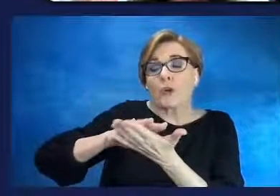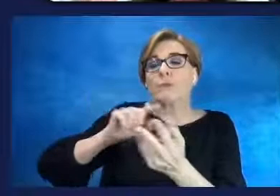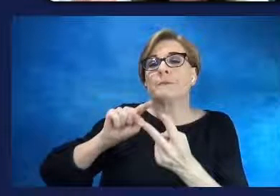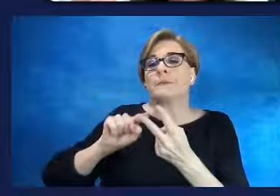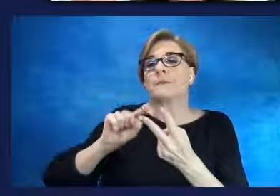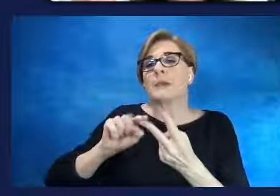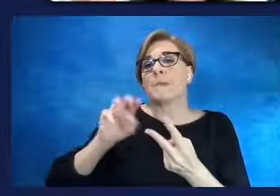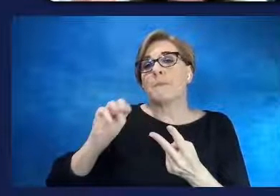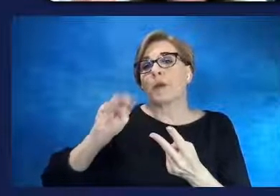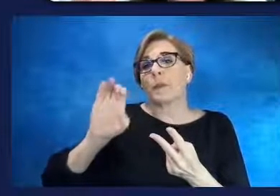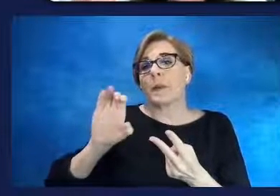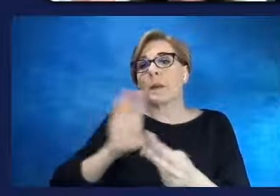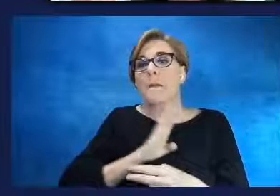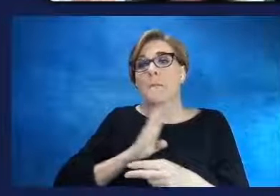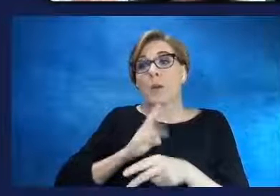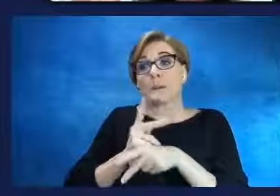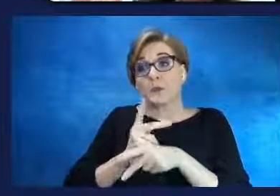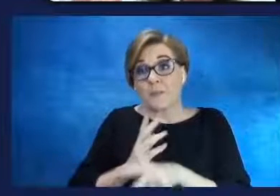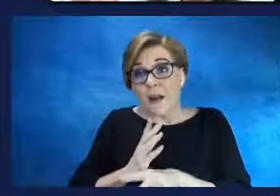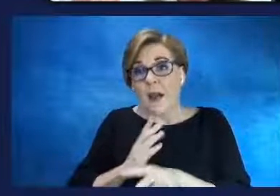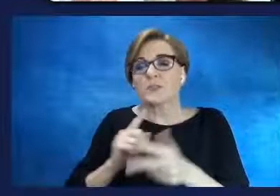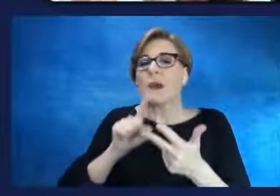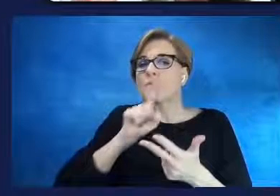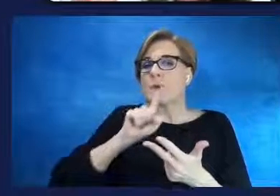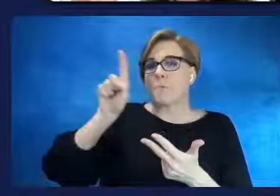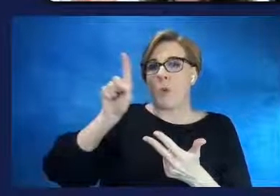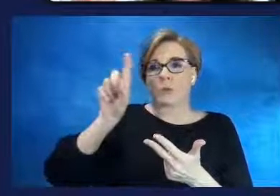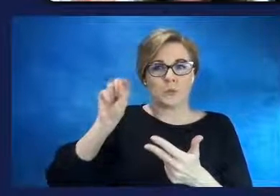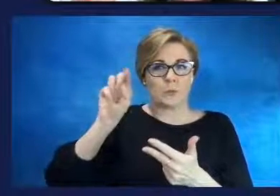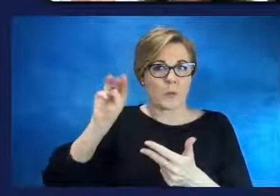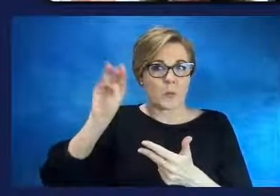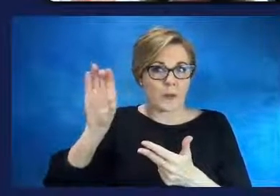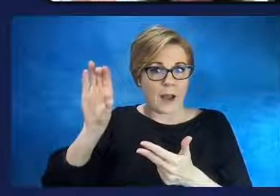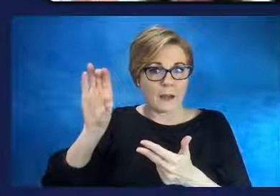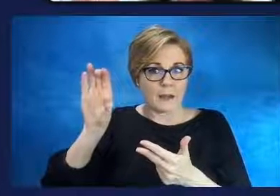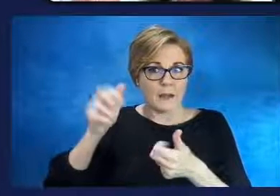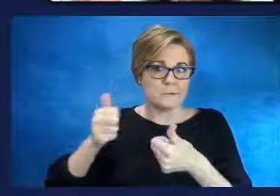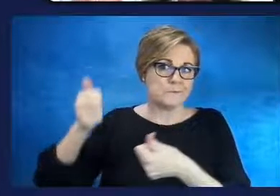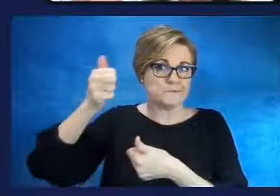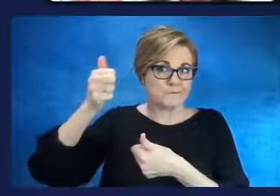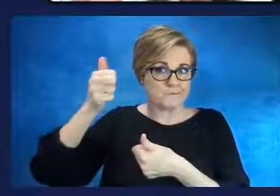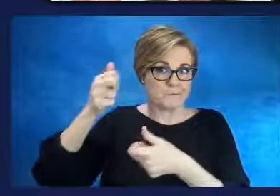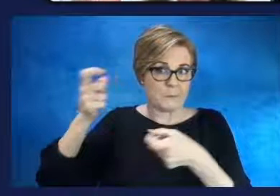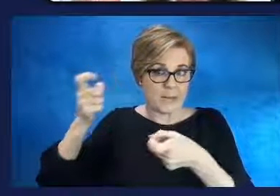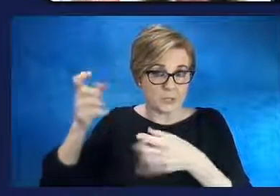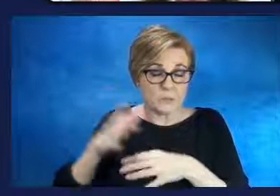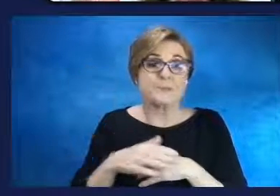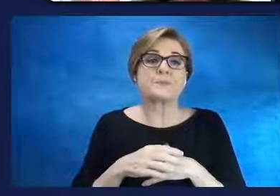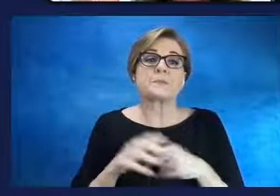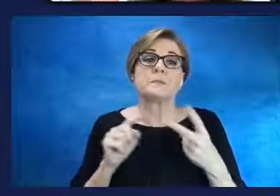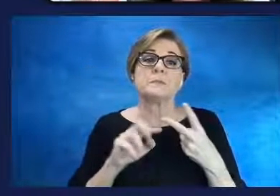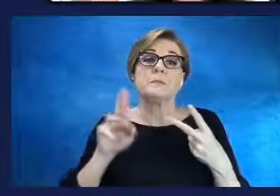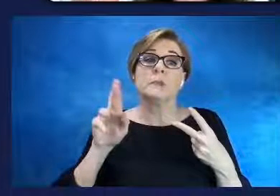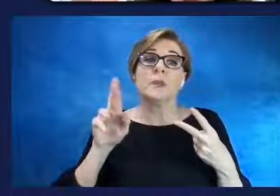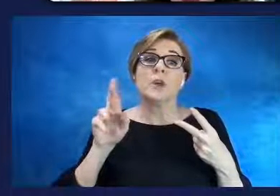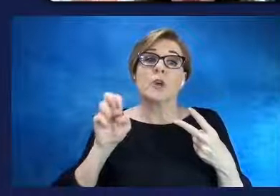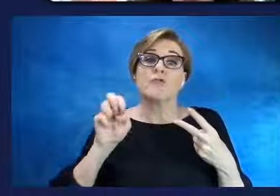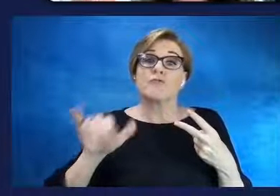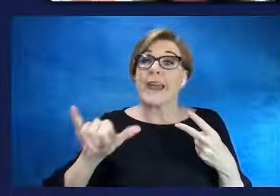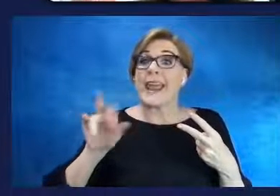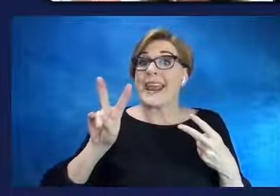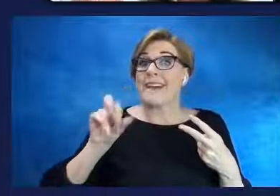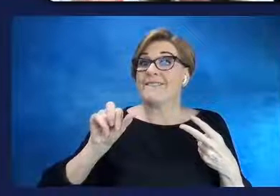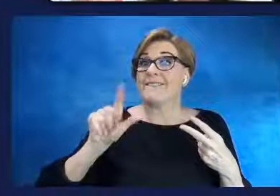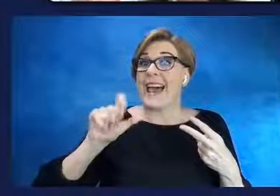he reports to the Maricopa County Manager. Ray Valenzuela has been working in the field of elections for over 33